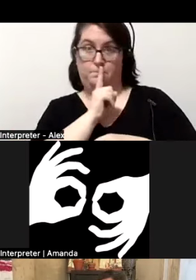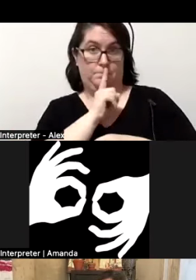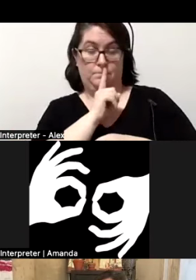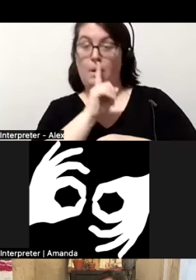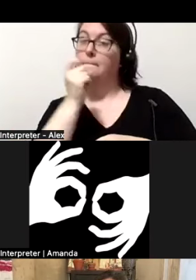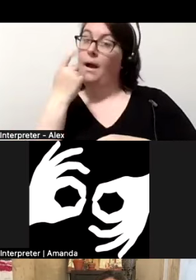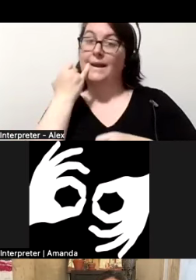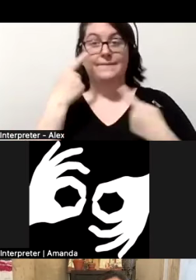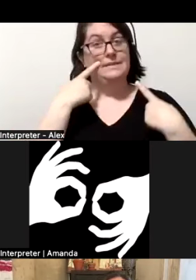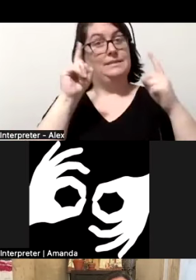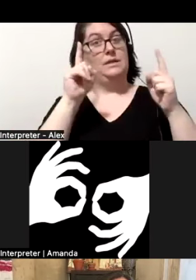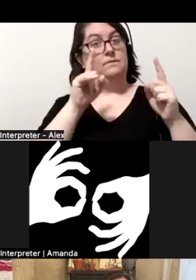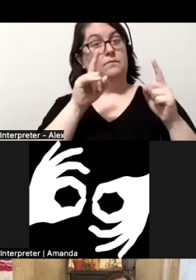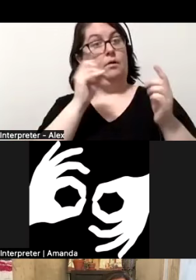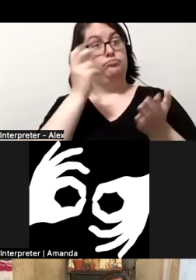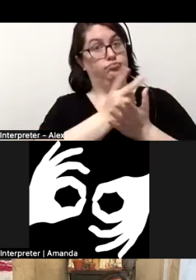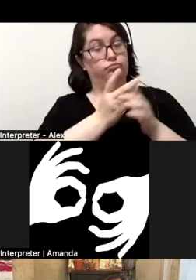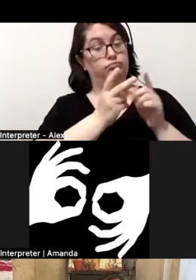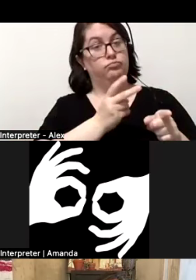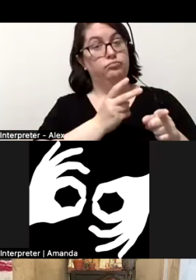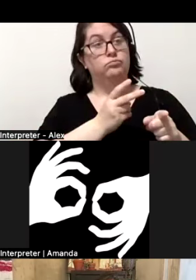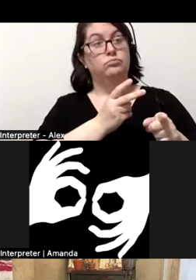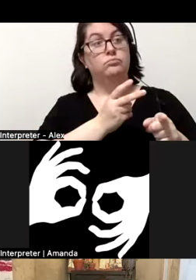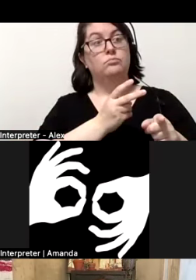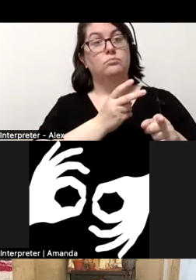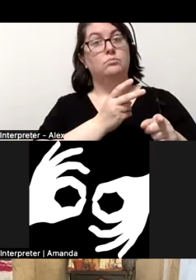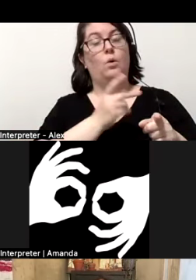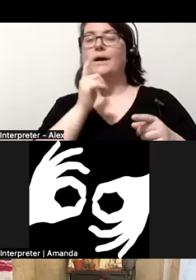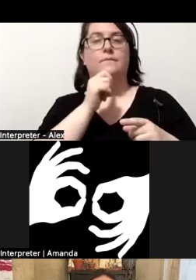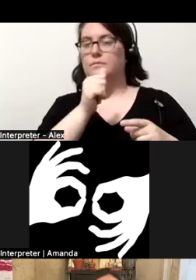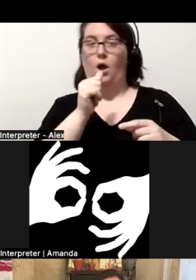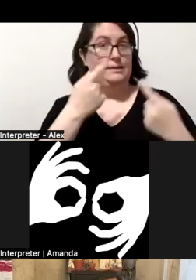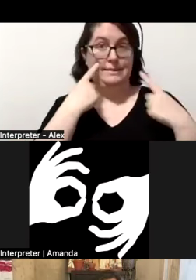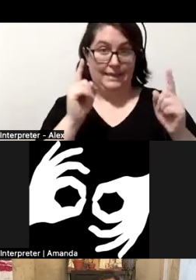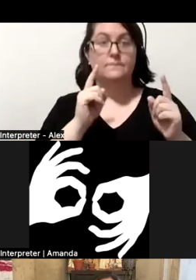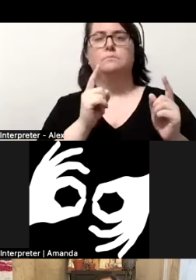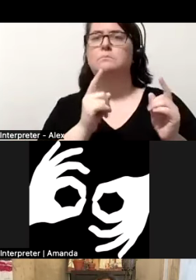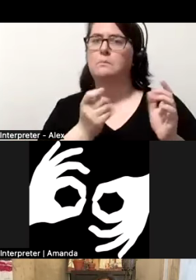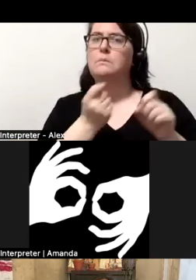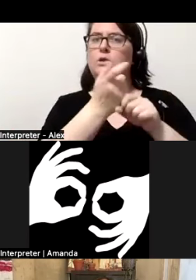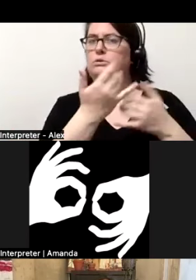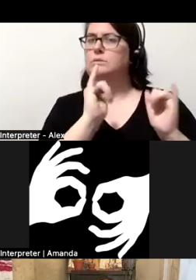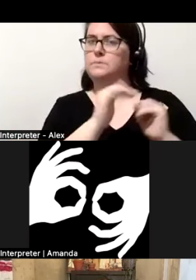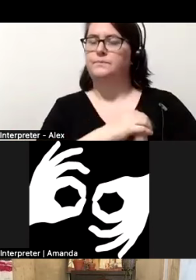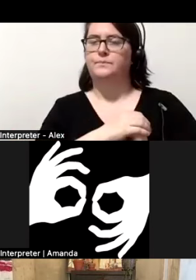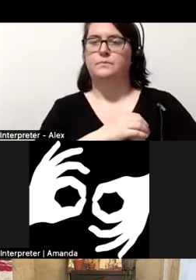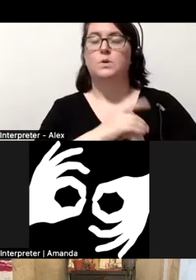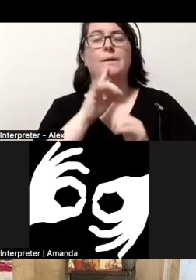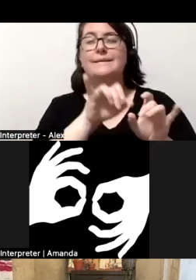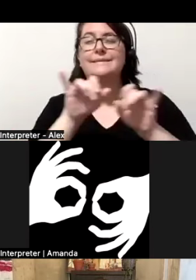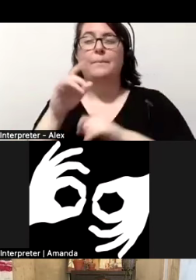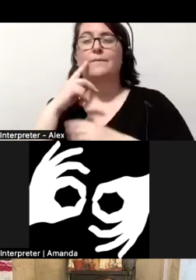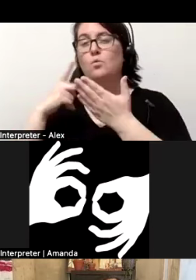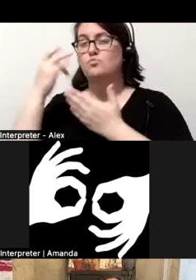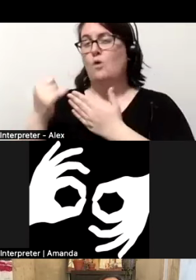successful applicants in this category are encouraged to reapply in future years. So similar to if you have received a project grant